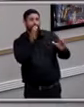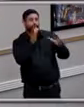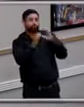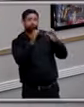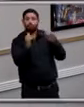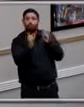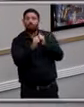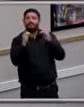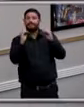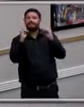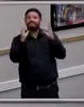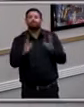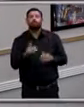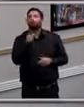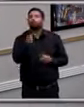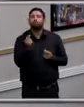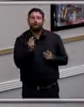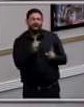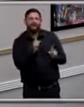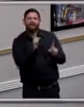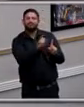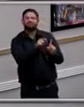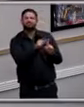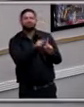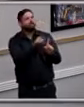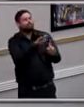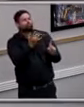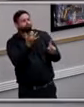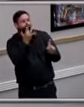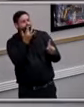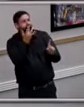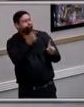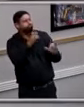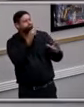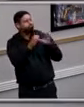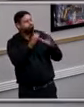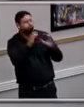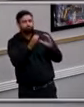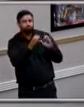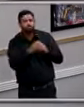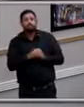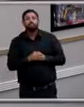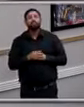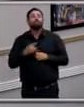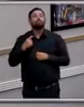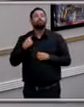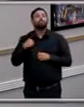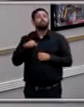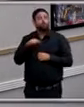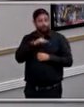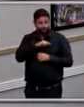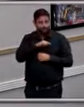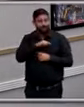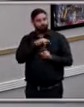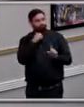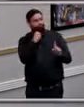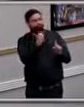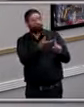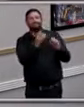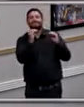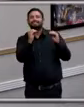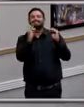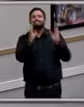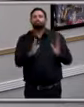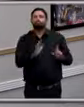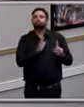teacher is to ask the teacher in which format that they will be using. We have given the teachers the